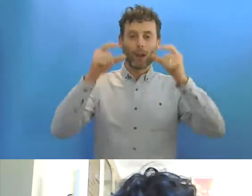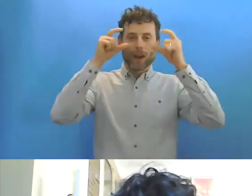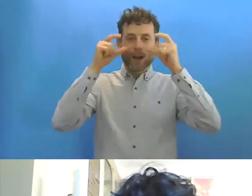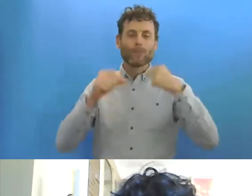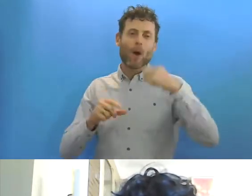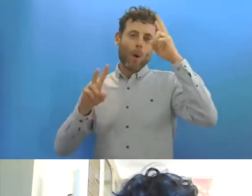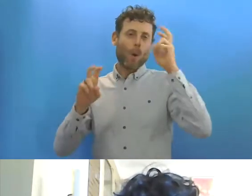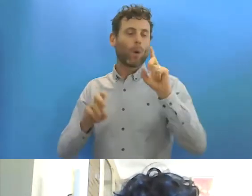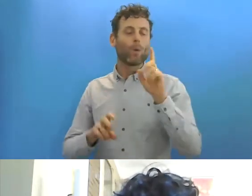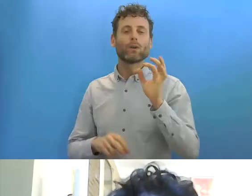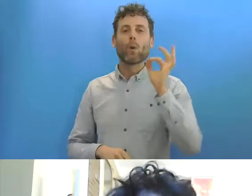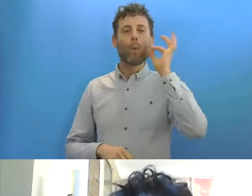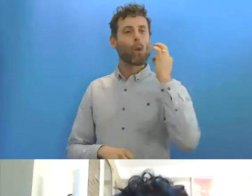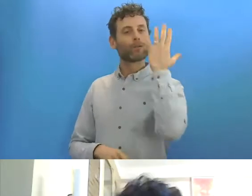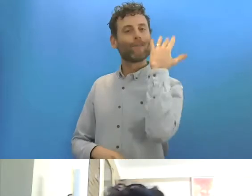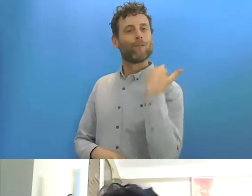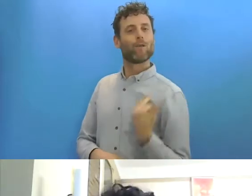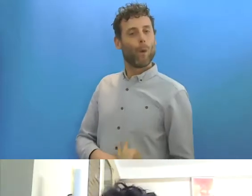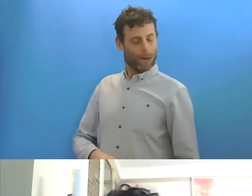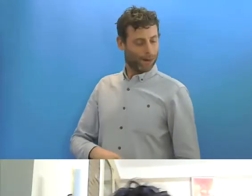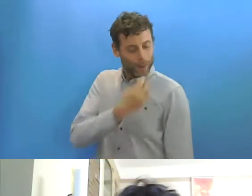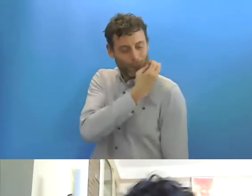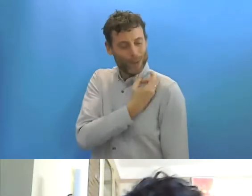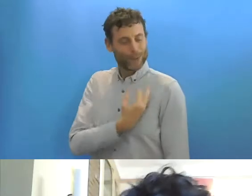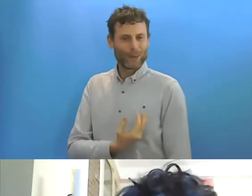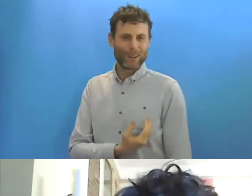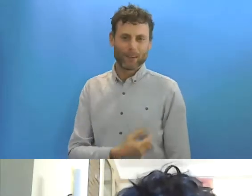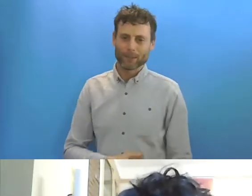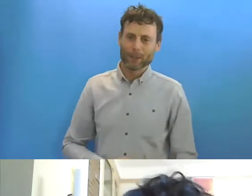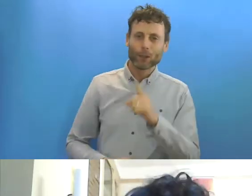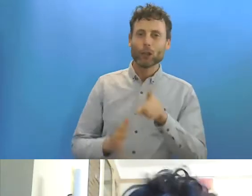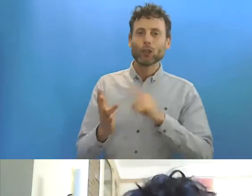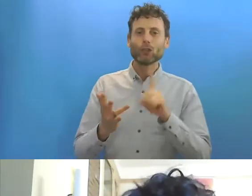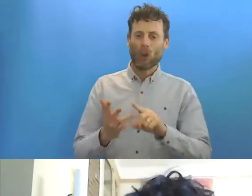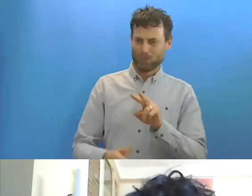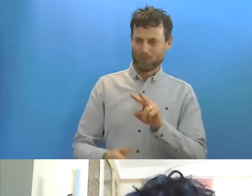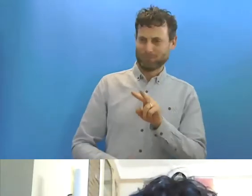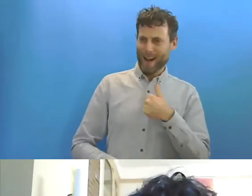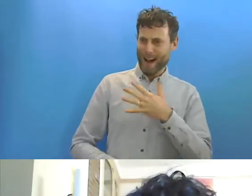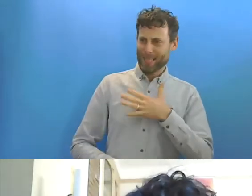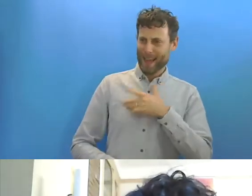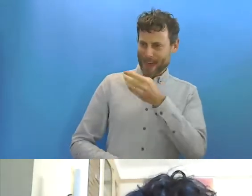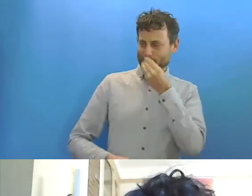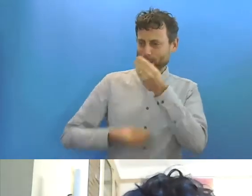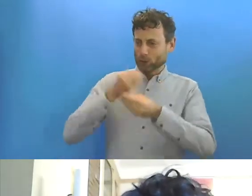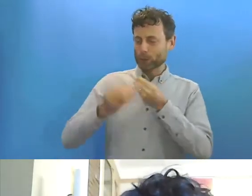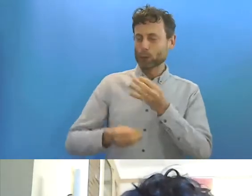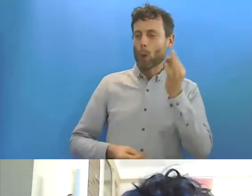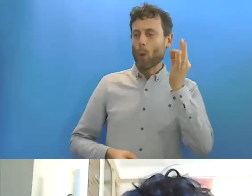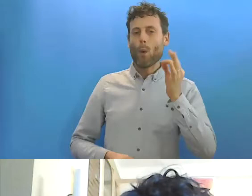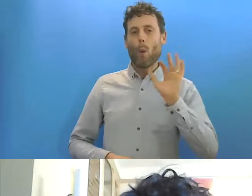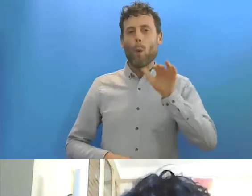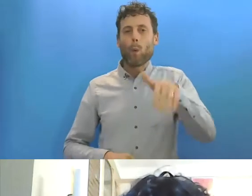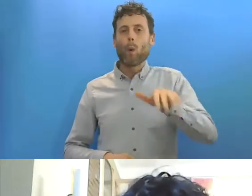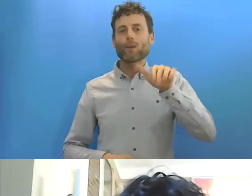of hair. I'm going to have to take on your descriptive term because I want a better way to describe my hair. Okay, so I asked you to do a little